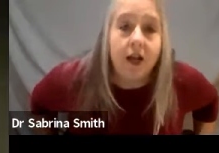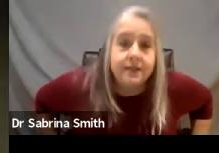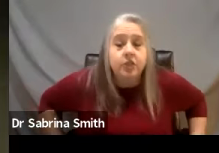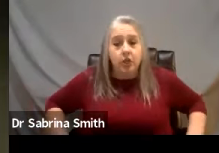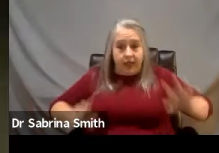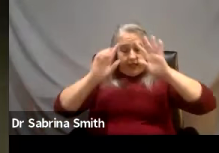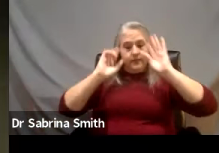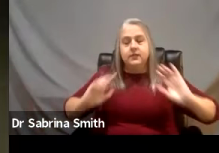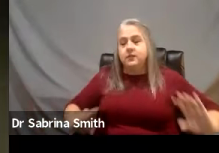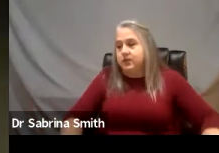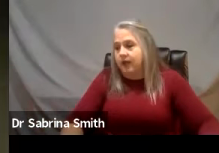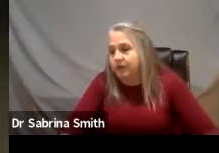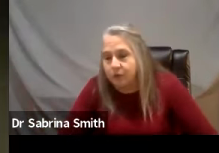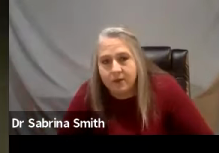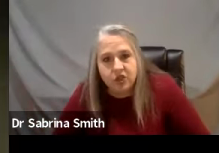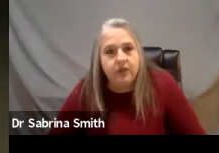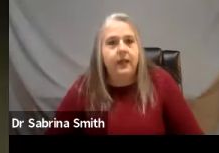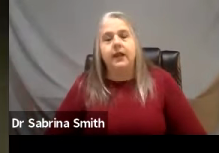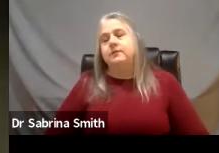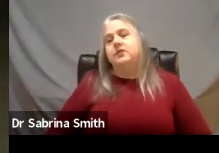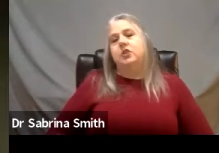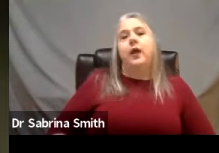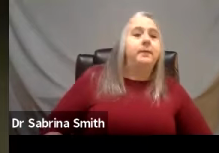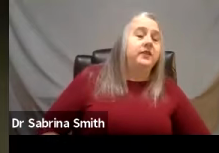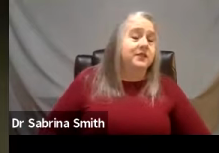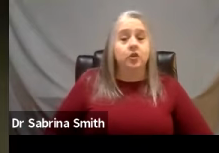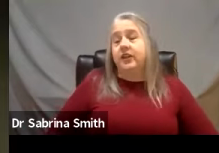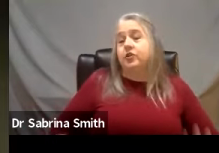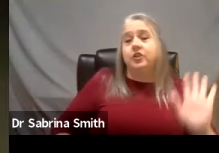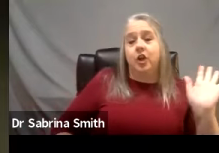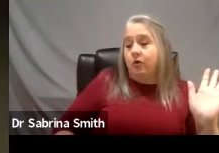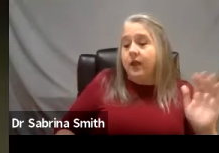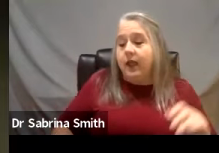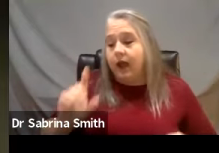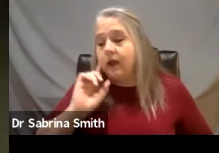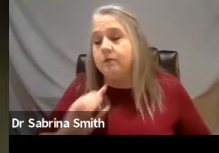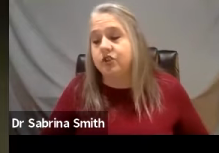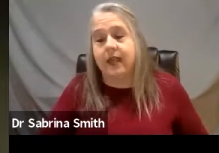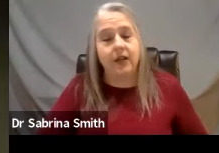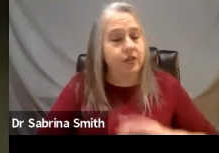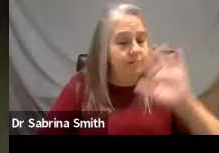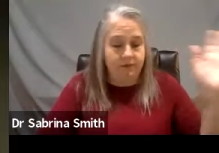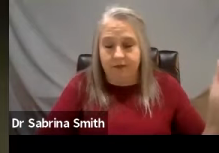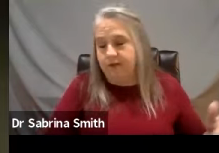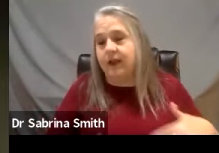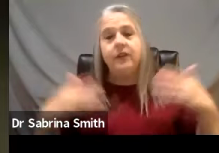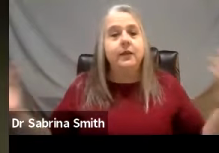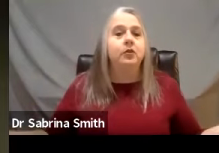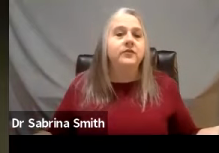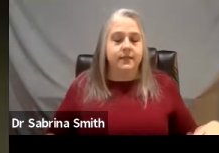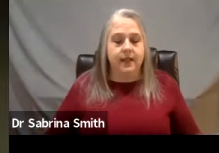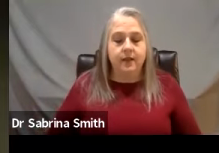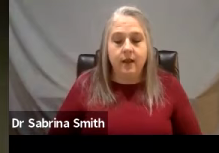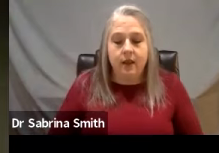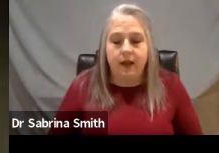for us to look at. This is done with permission, and I am so happy. This is her years ago. She's actually definitely